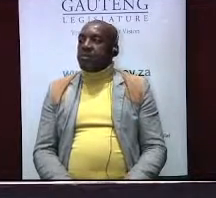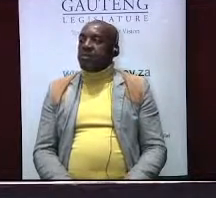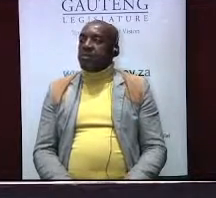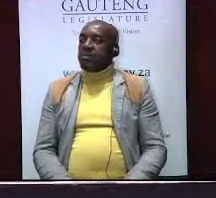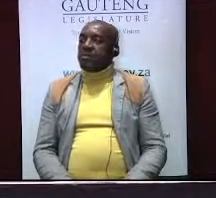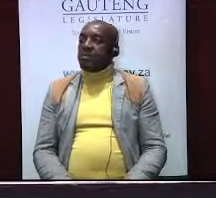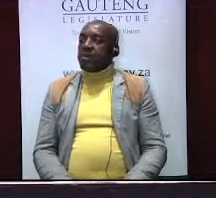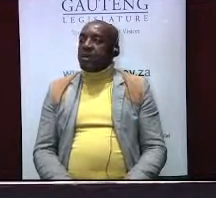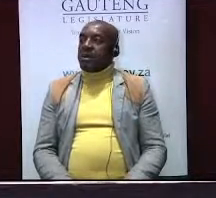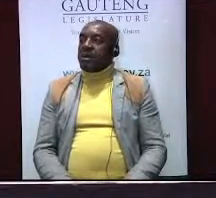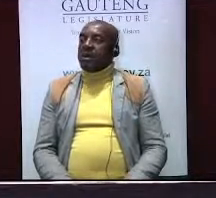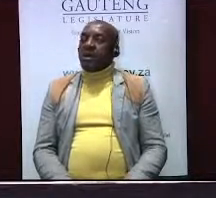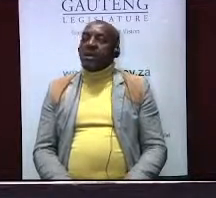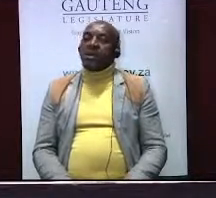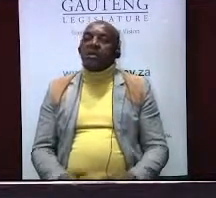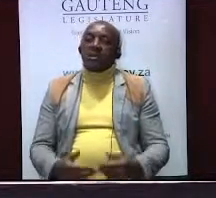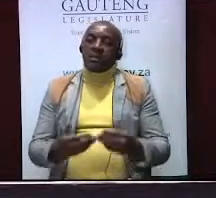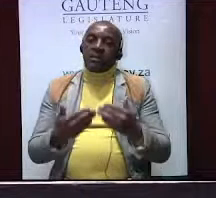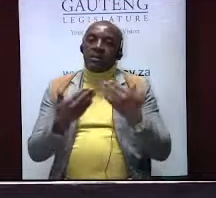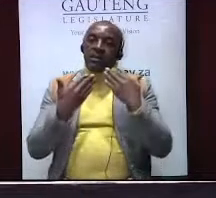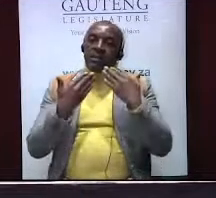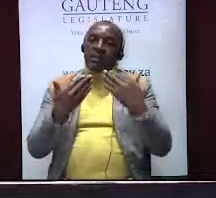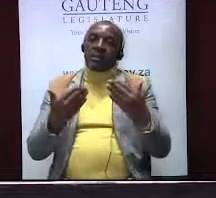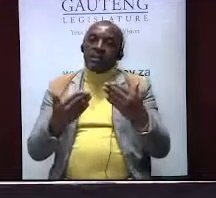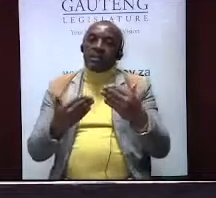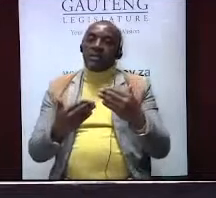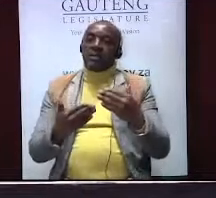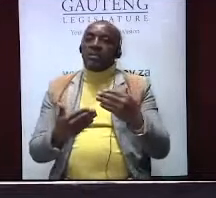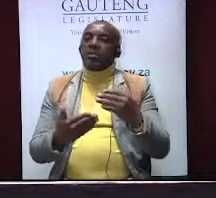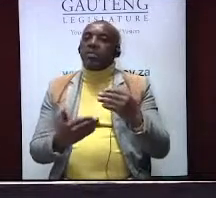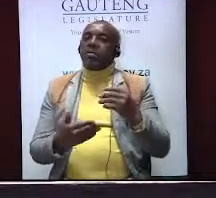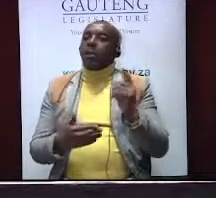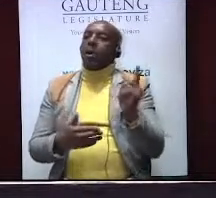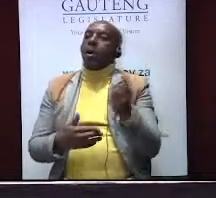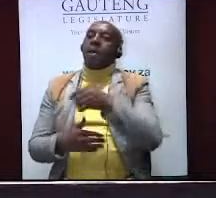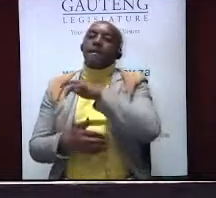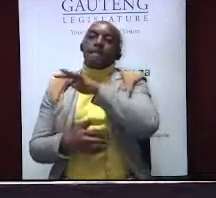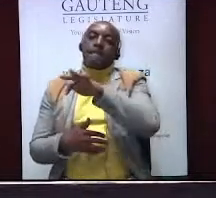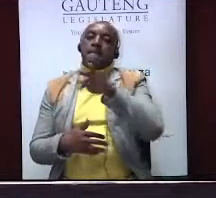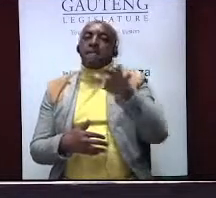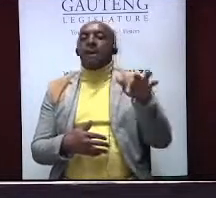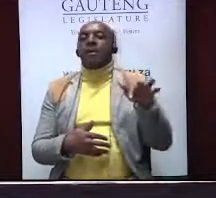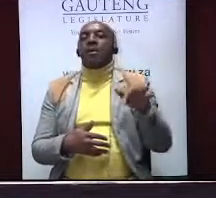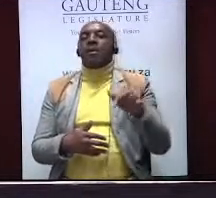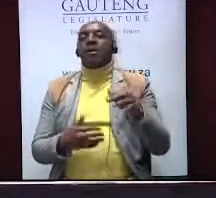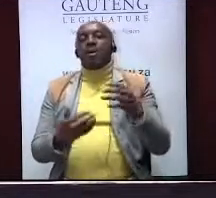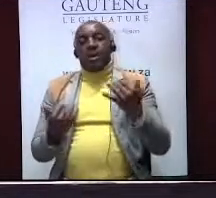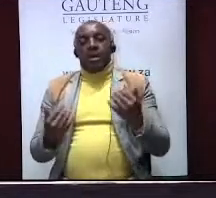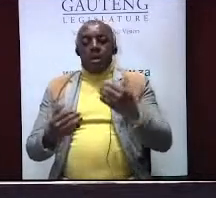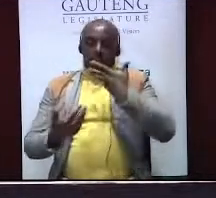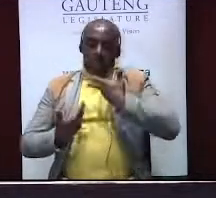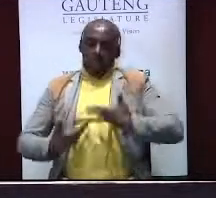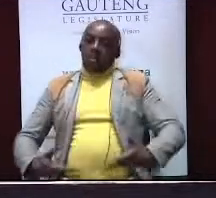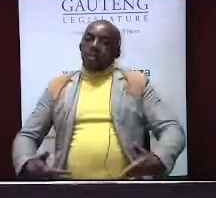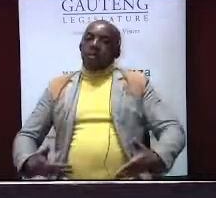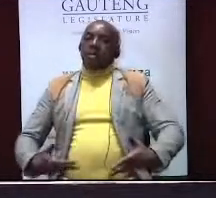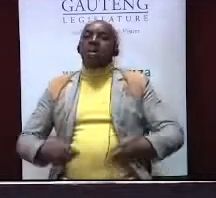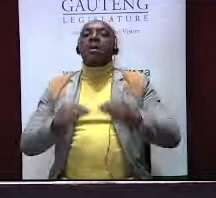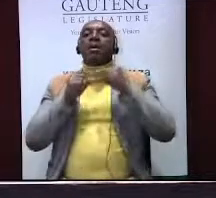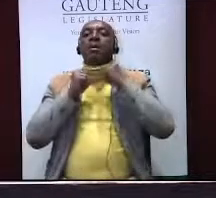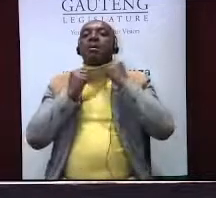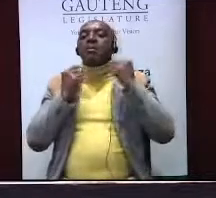Thank you very much to everyone present in this place, speaking here,